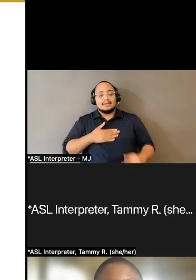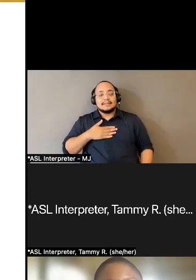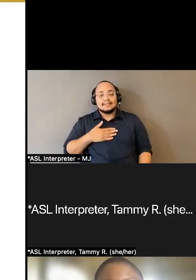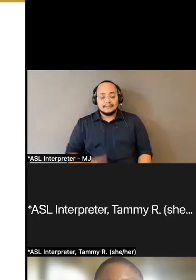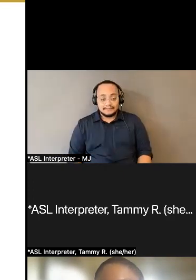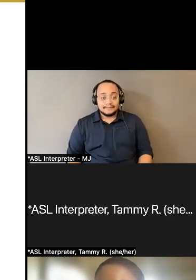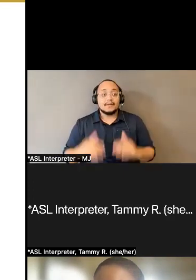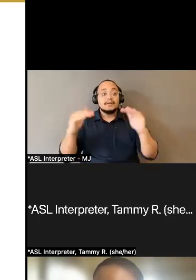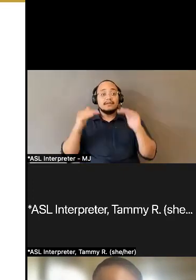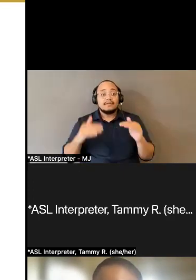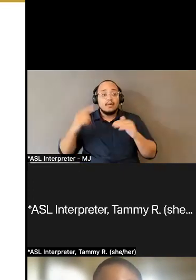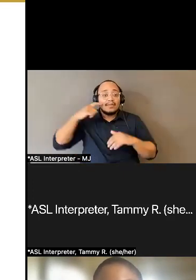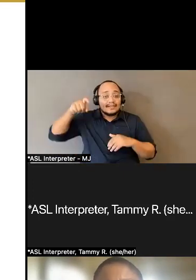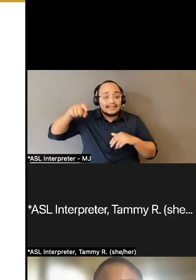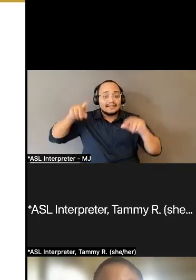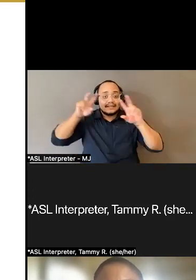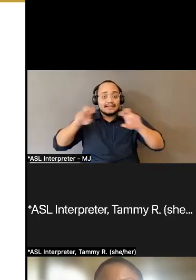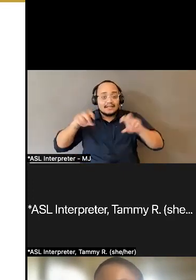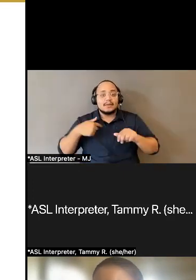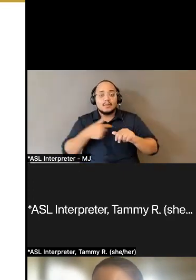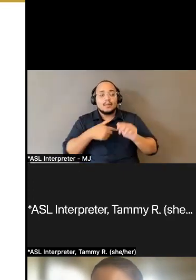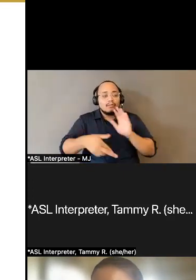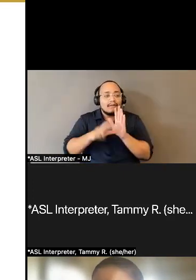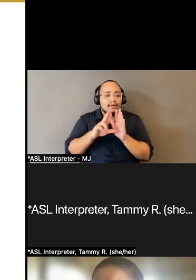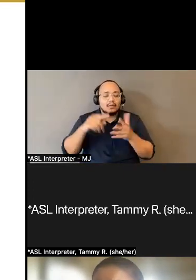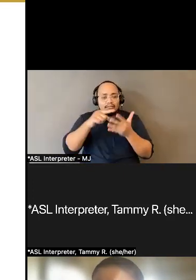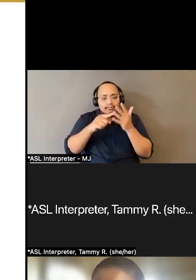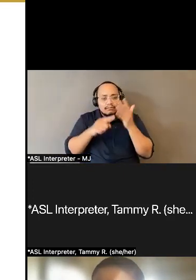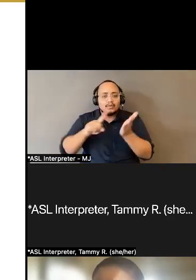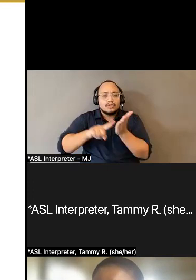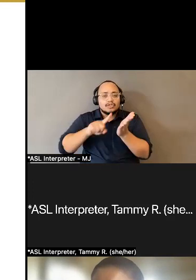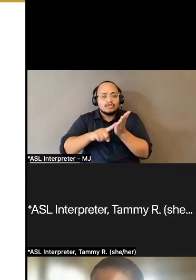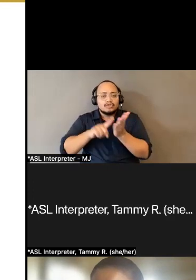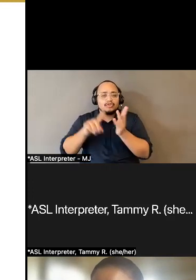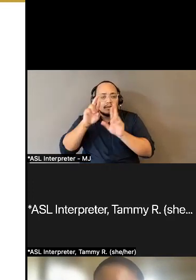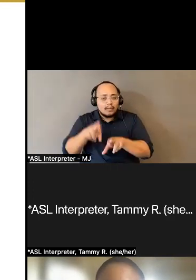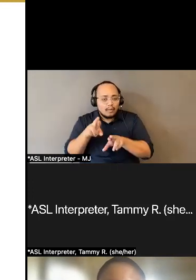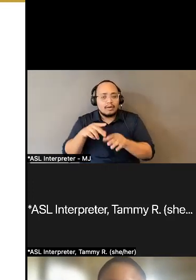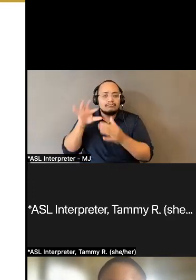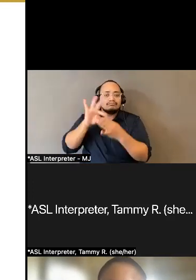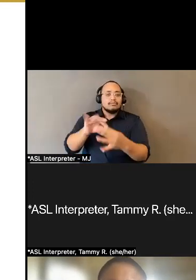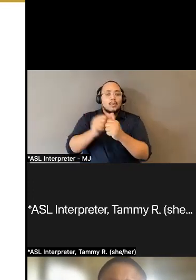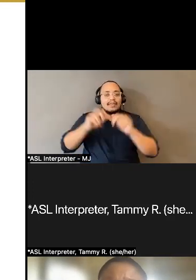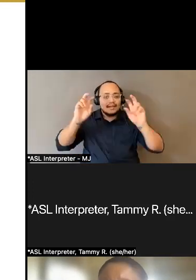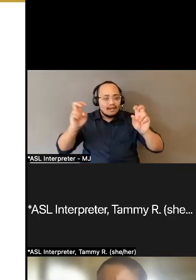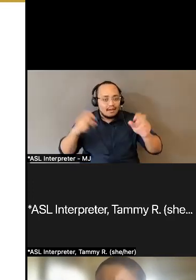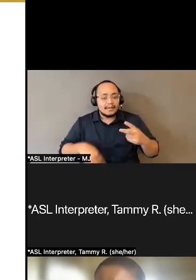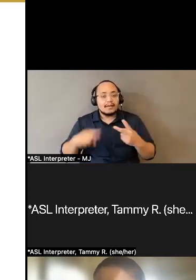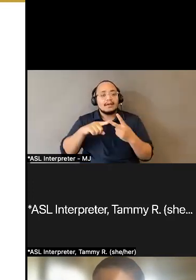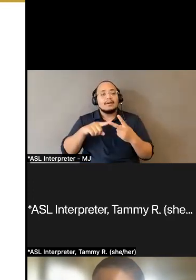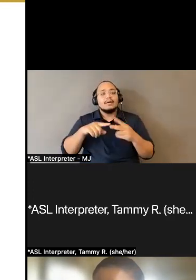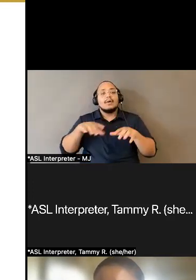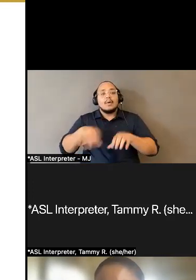So for the needs assessment, we reviewed existing research reports on the topic. We conducted 4